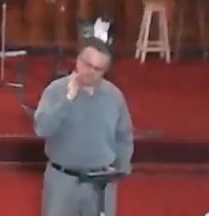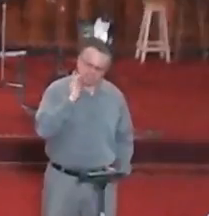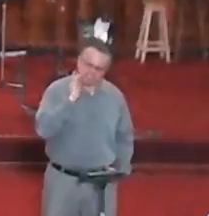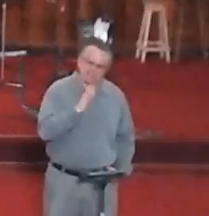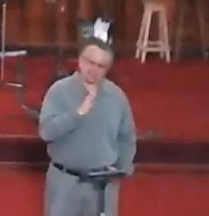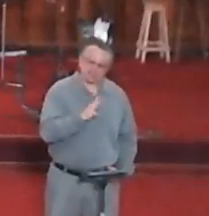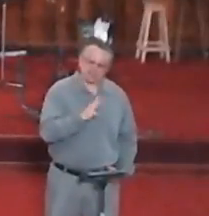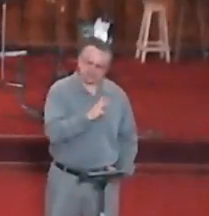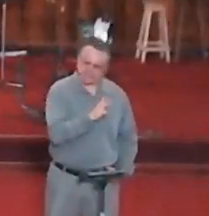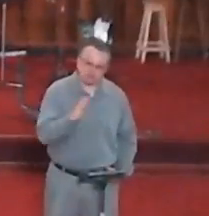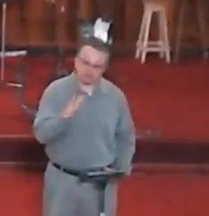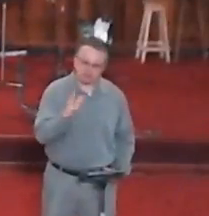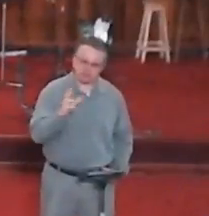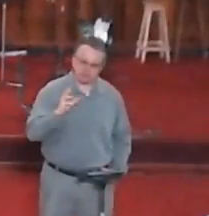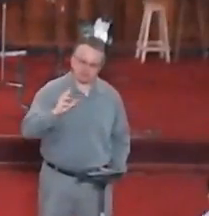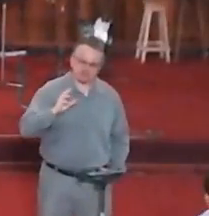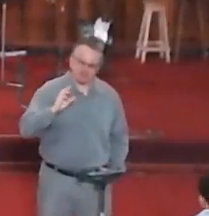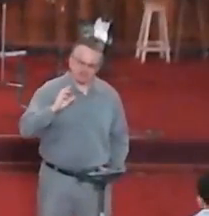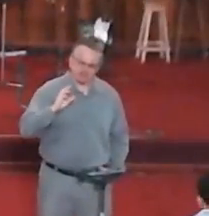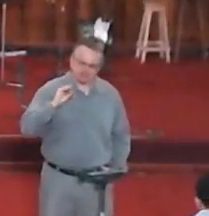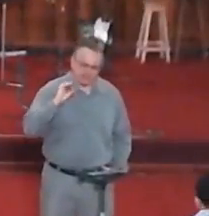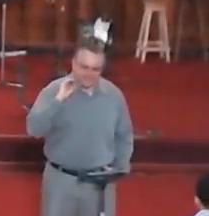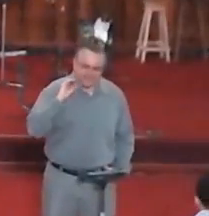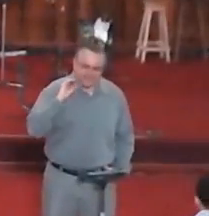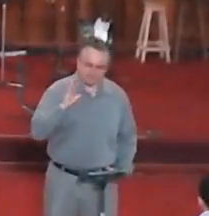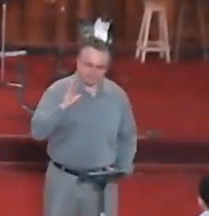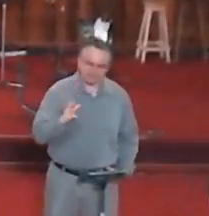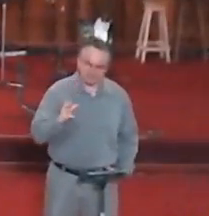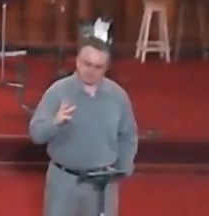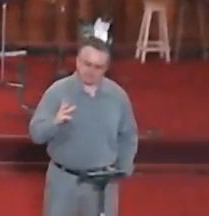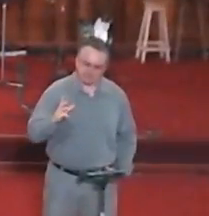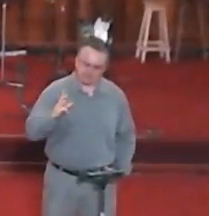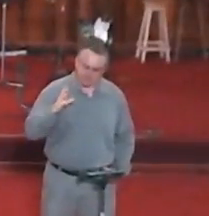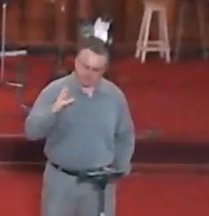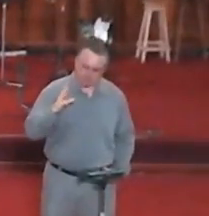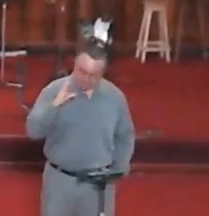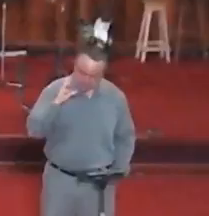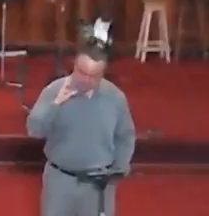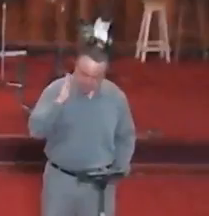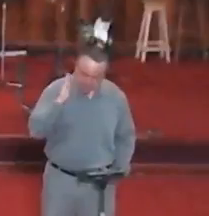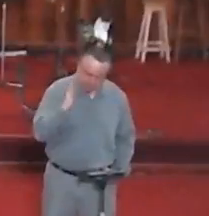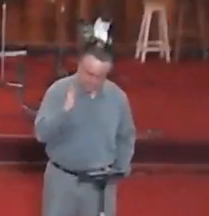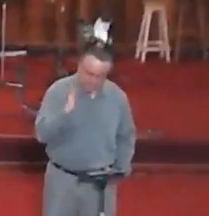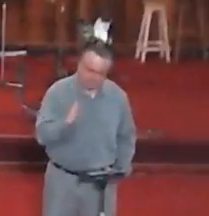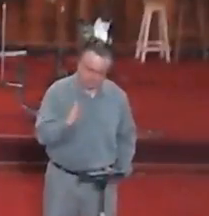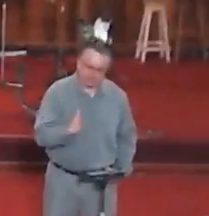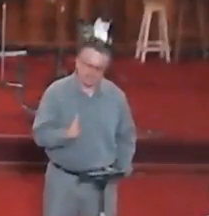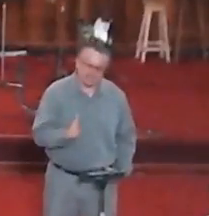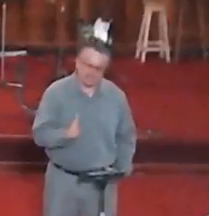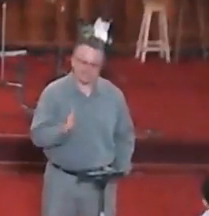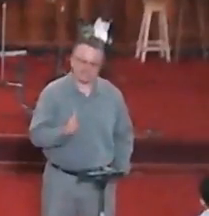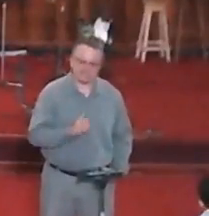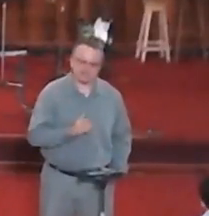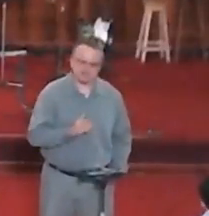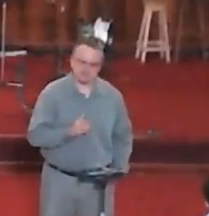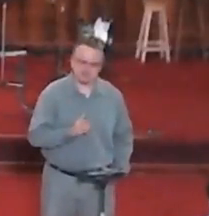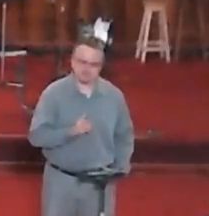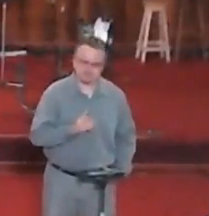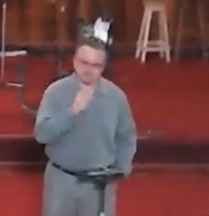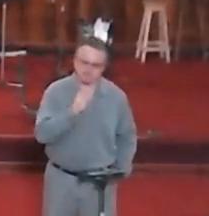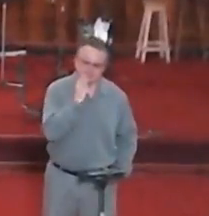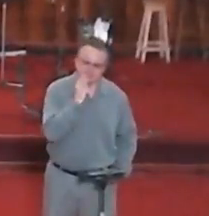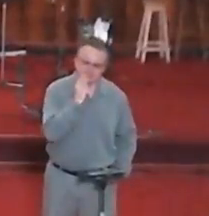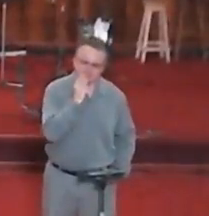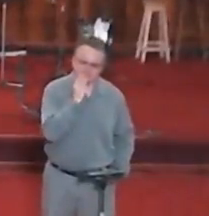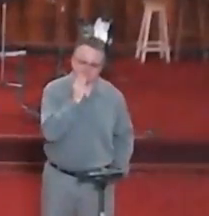están luchando, que luchamos, Señor, con pecados en nuestra lengua, Señor, que podamos crucificar nuestra carne. And Lord, those